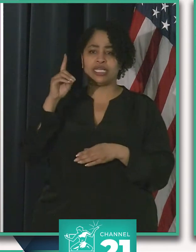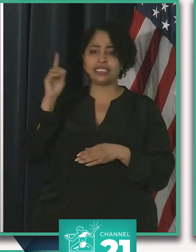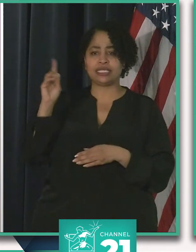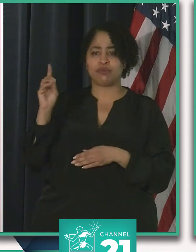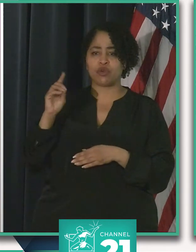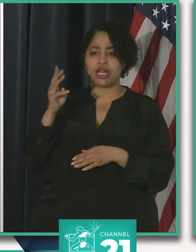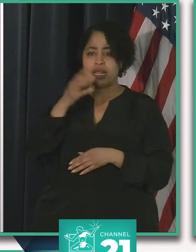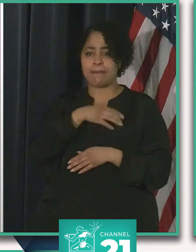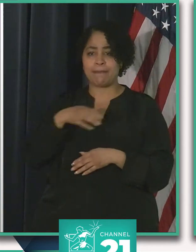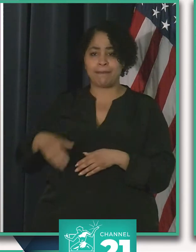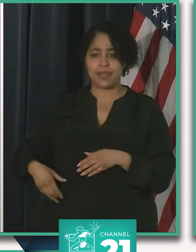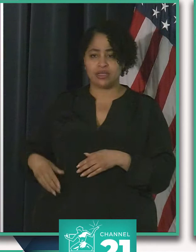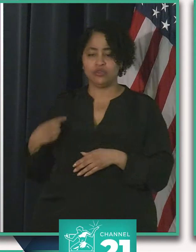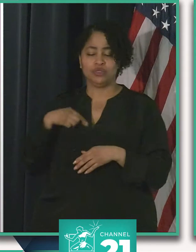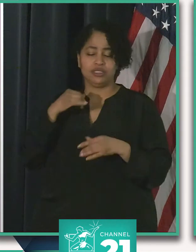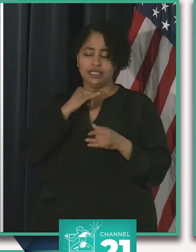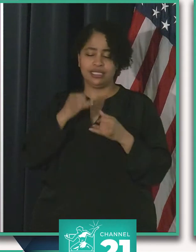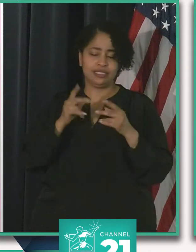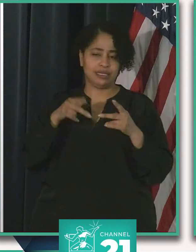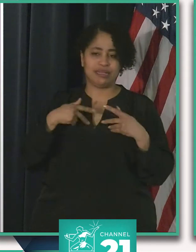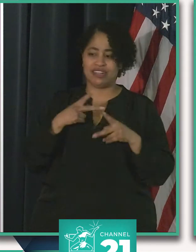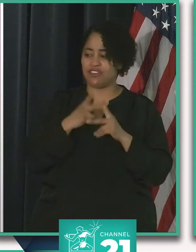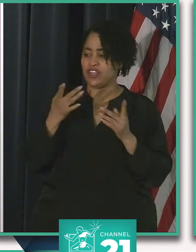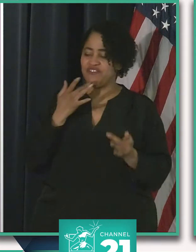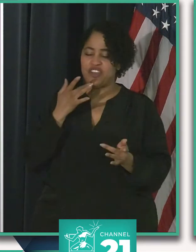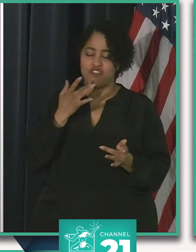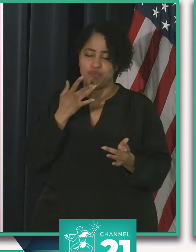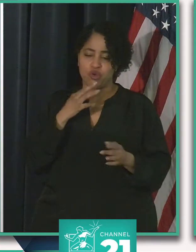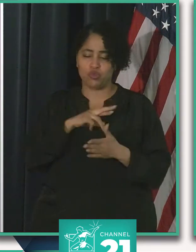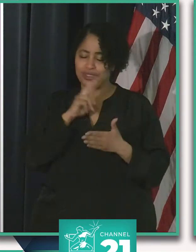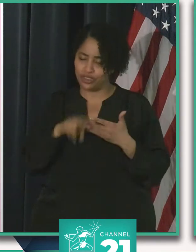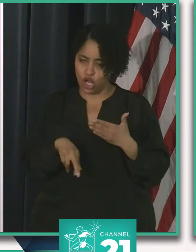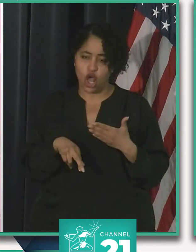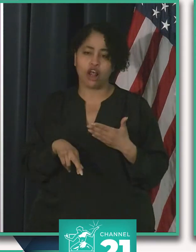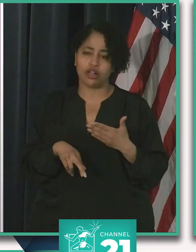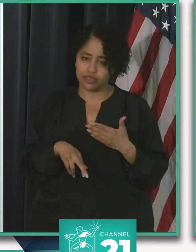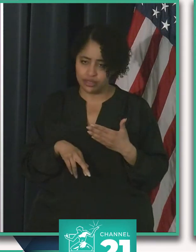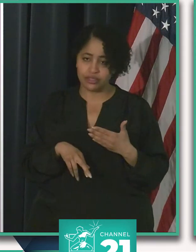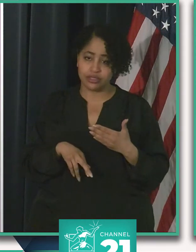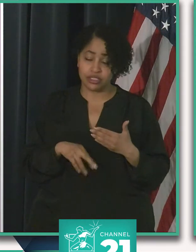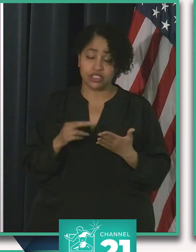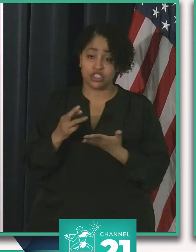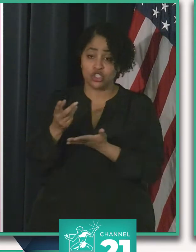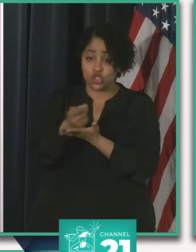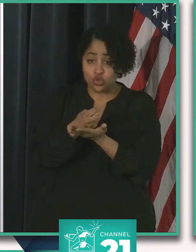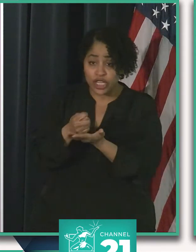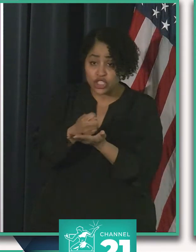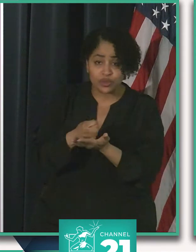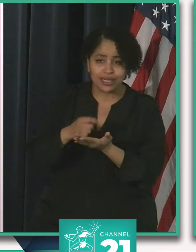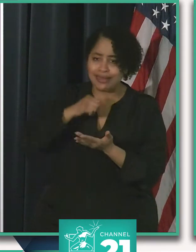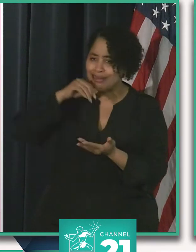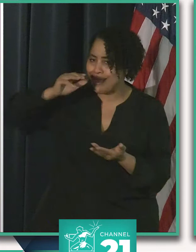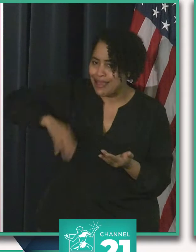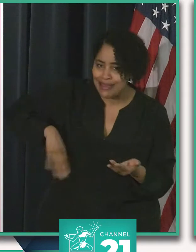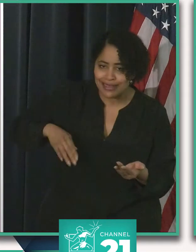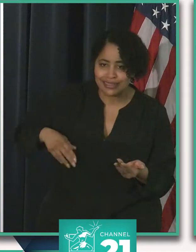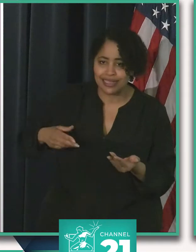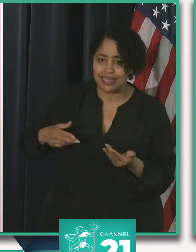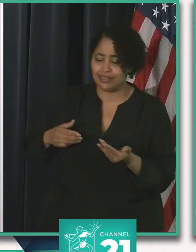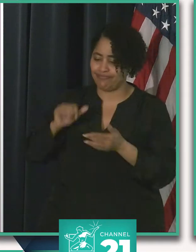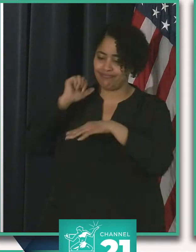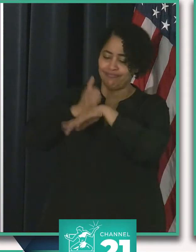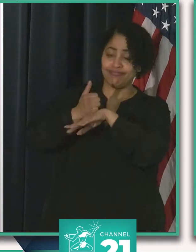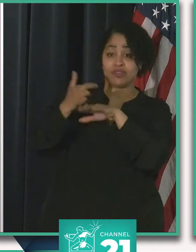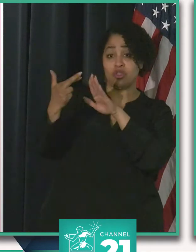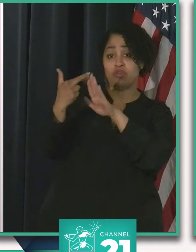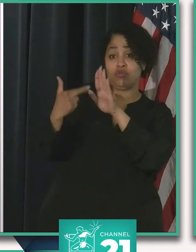the legislation. We ended up with a very favorable result. Treasury has not yet issued the